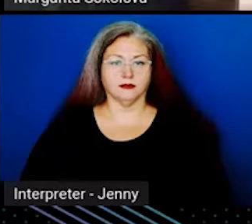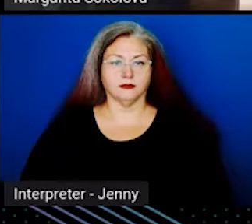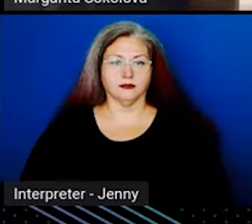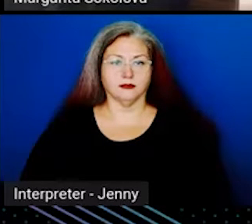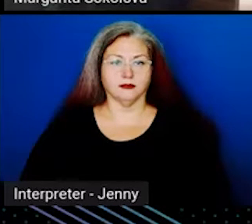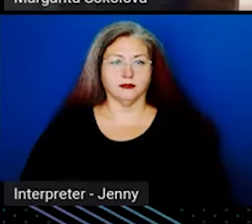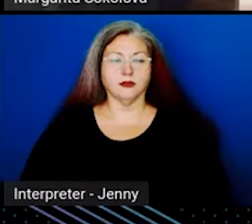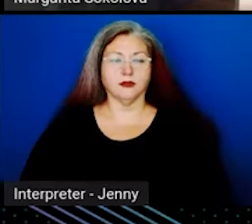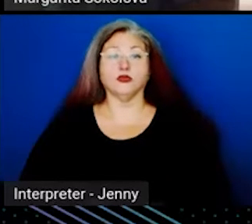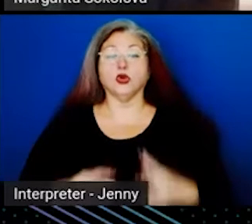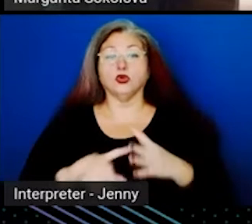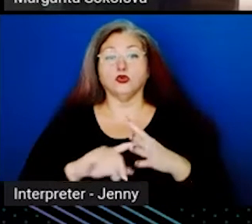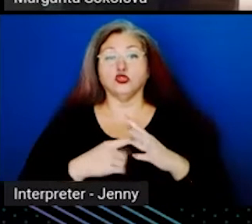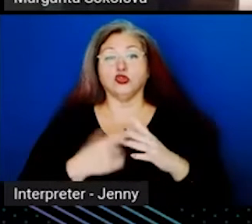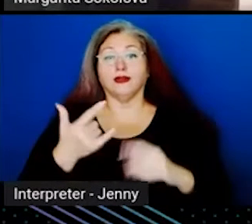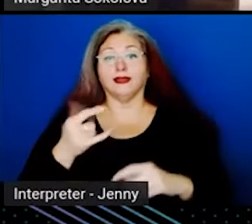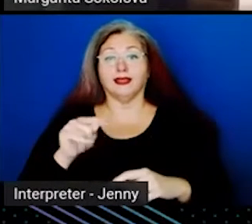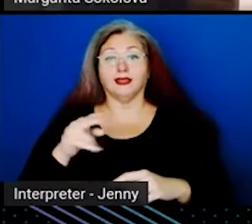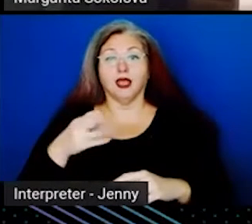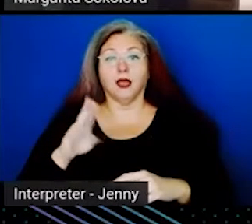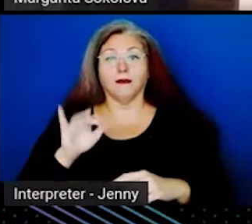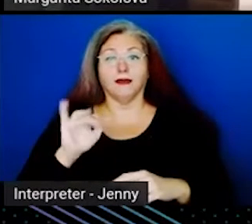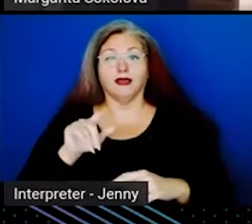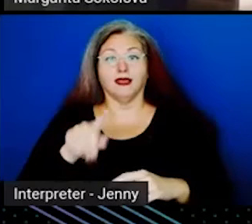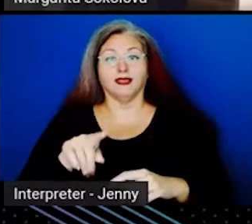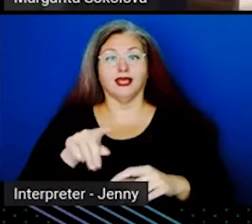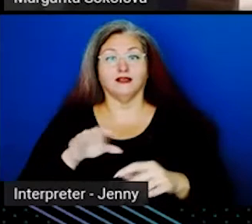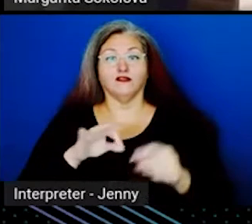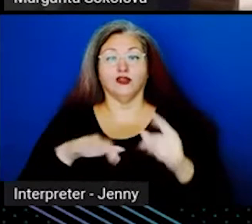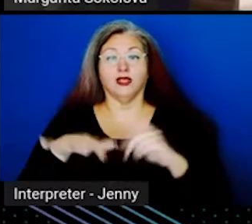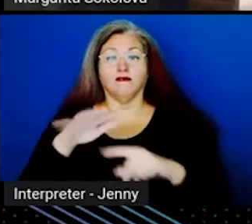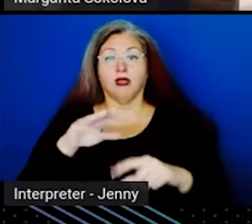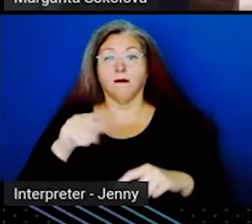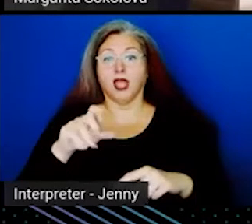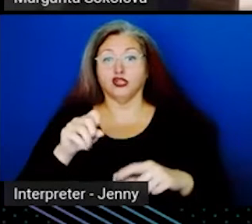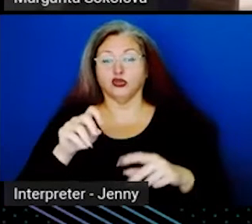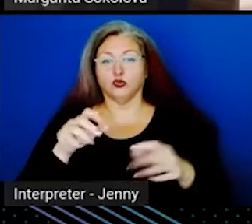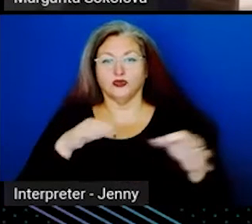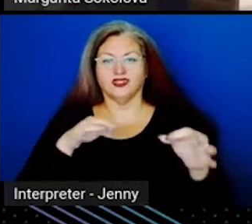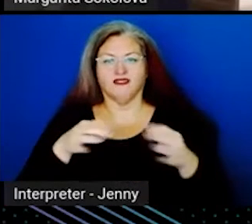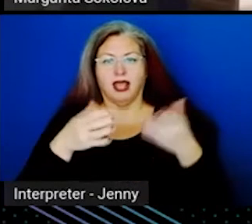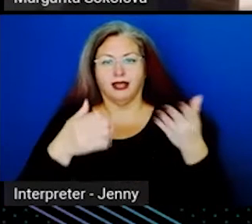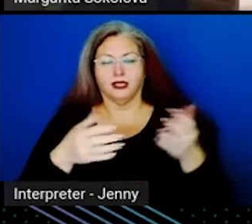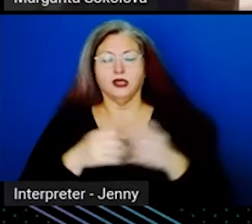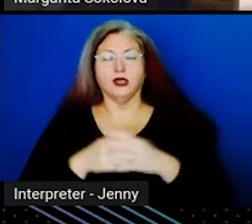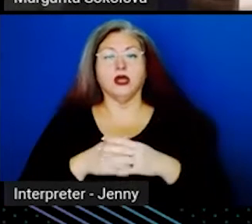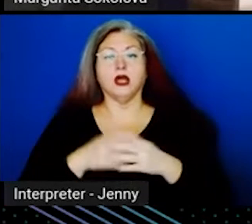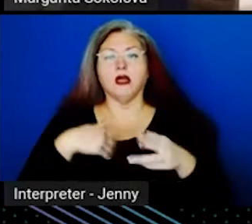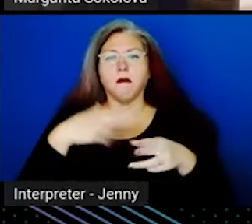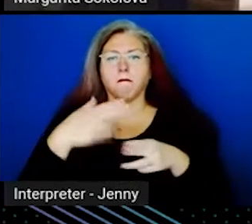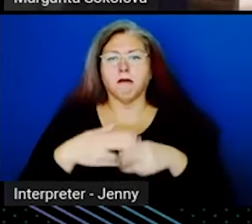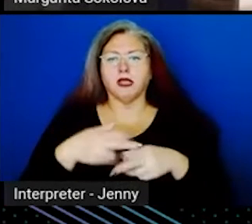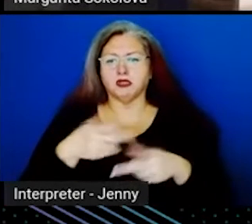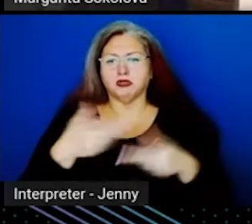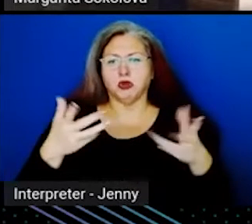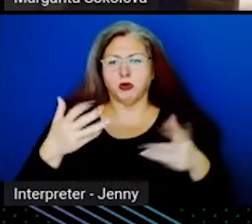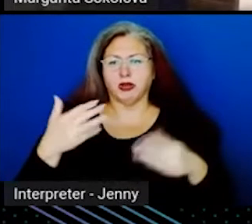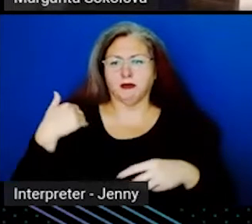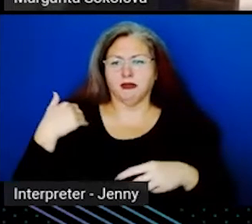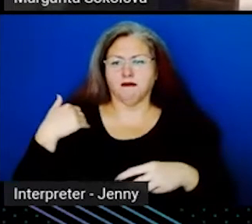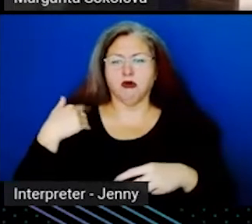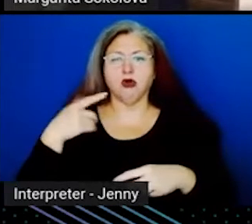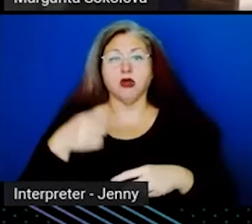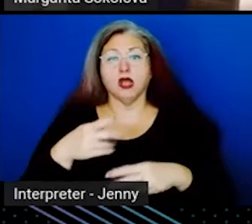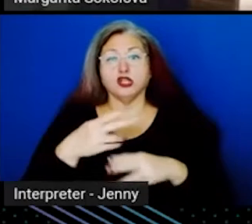So to start, I have this preview environment module defined here. As mentioned before, this